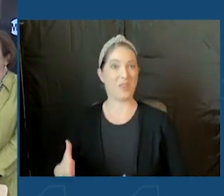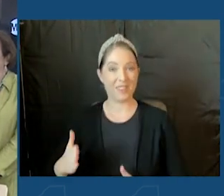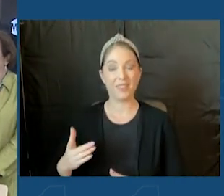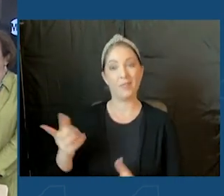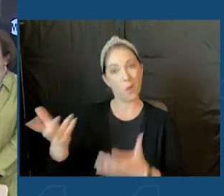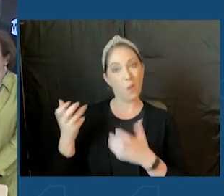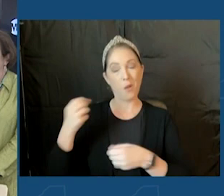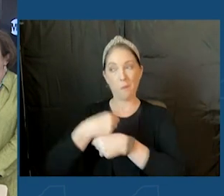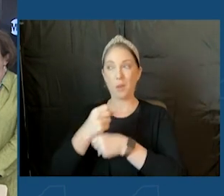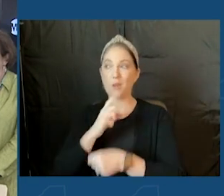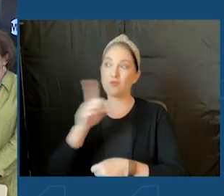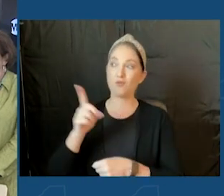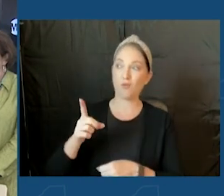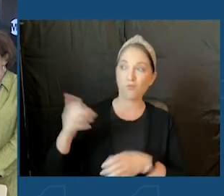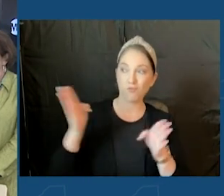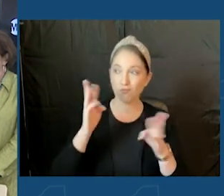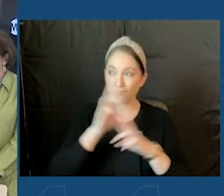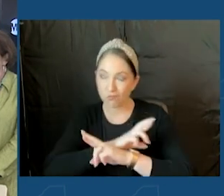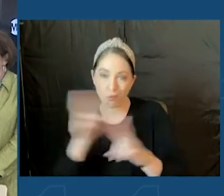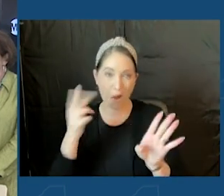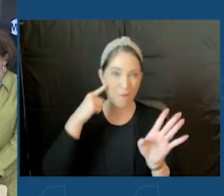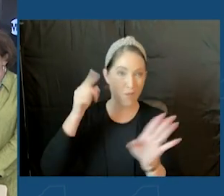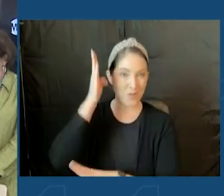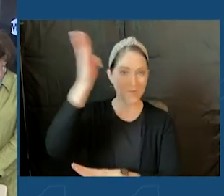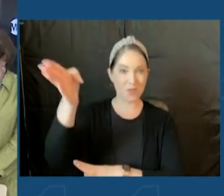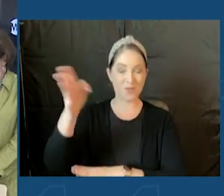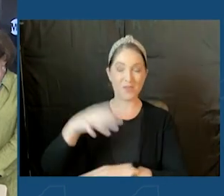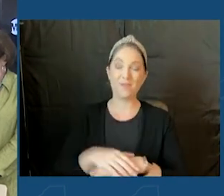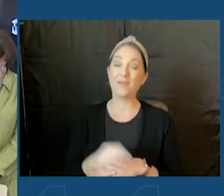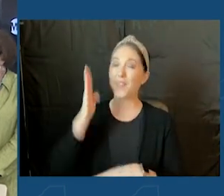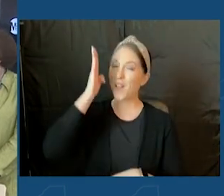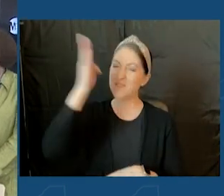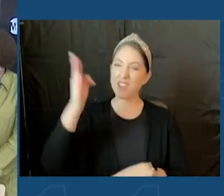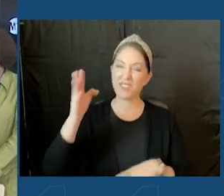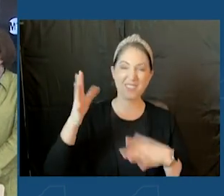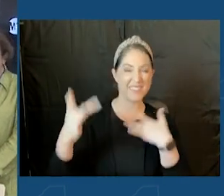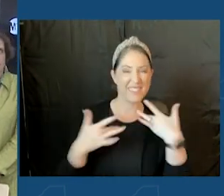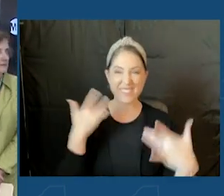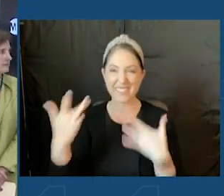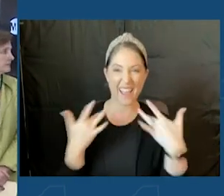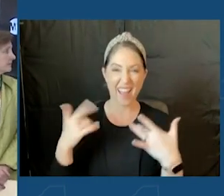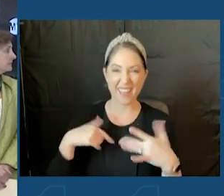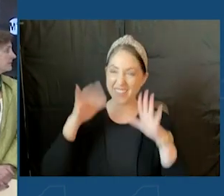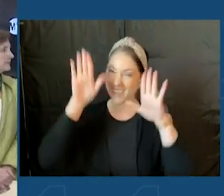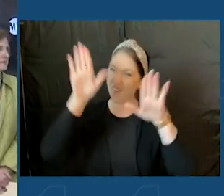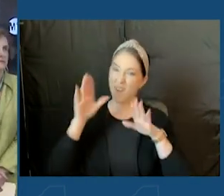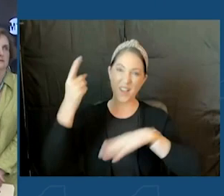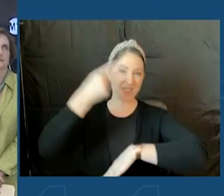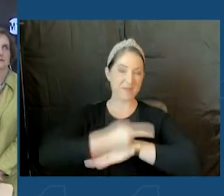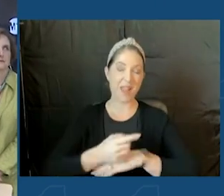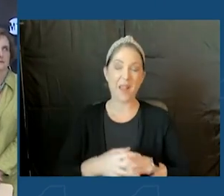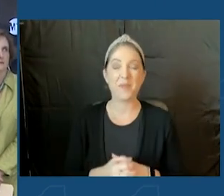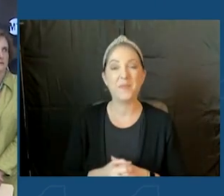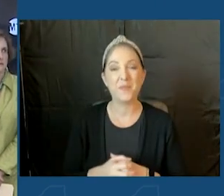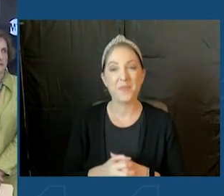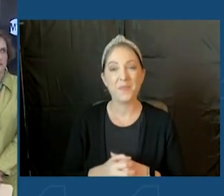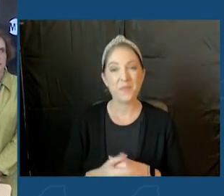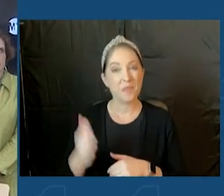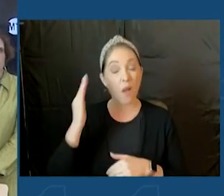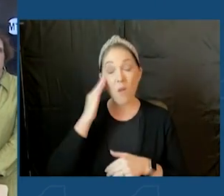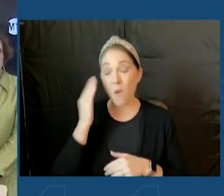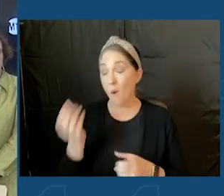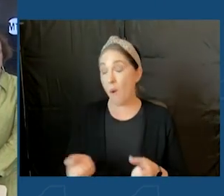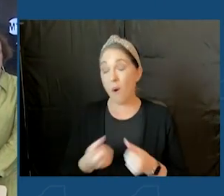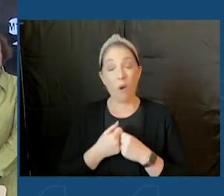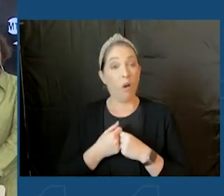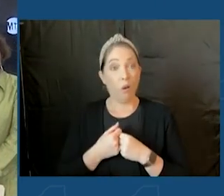the future, and the future is exciting. This is a great day. I know we've been real with a lot of horrific news